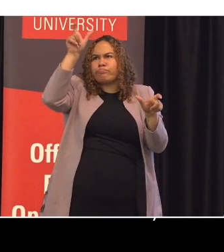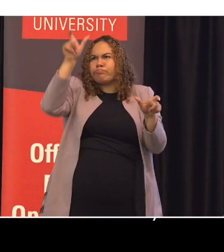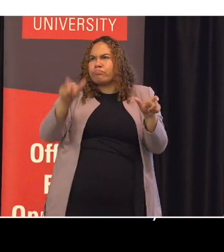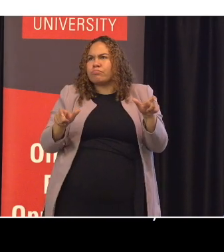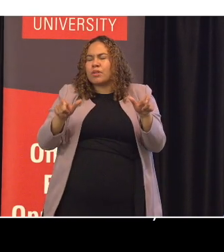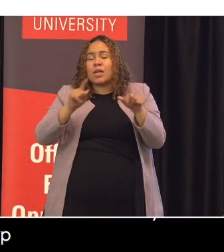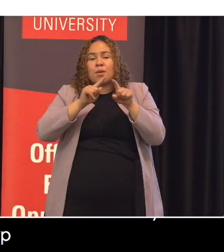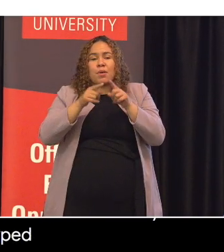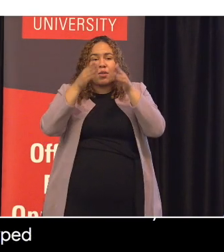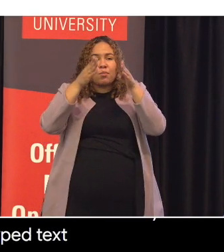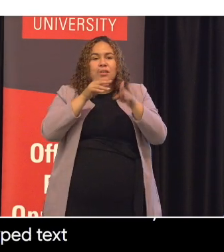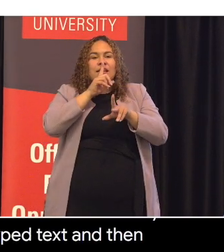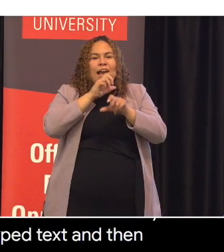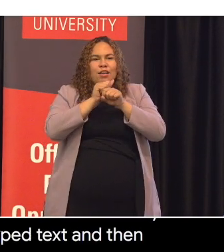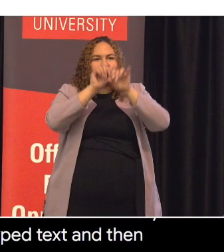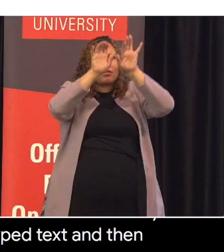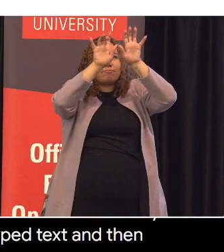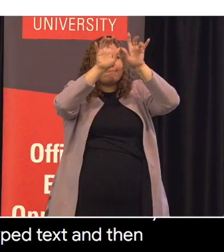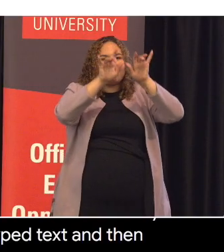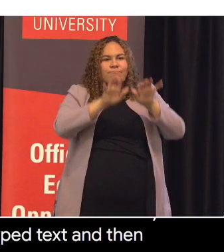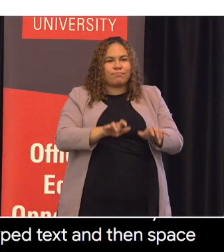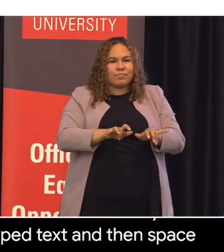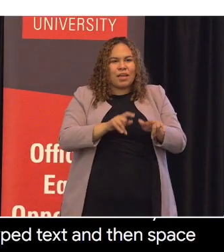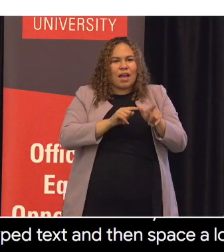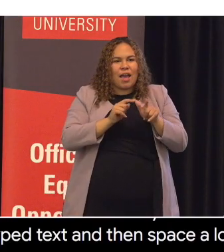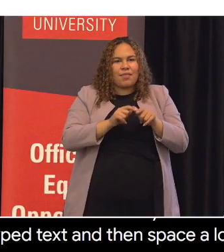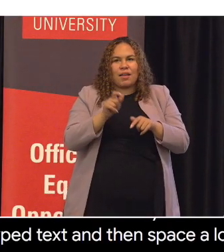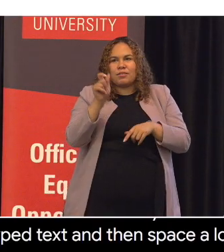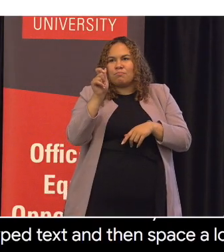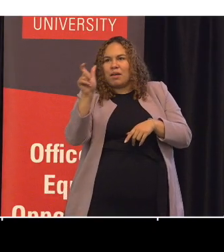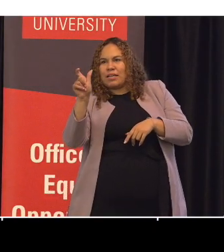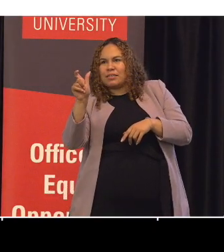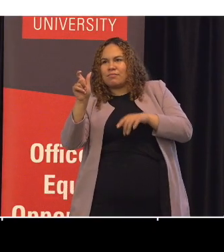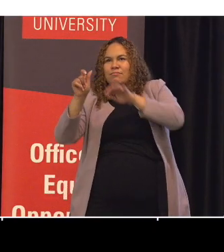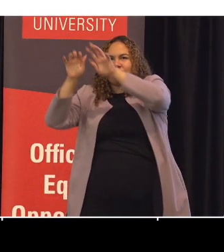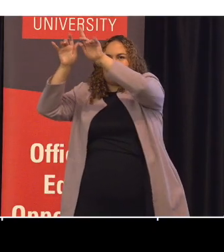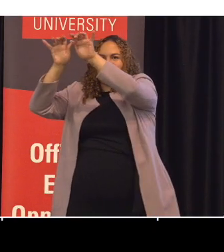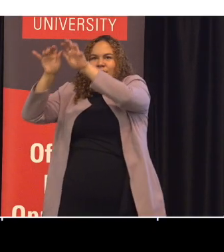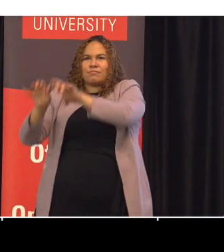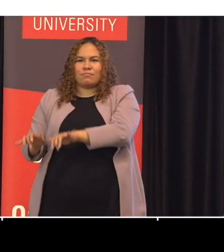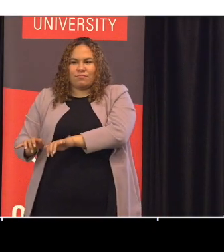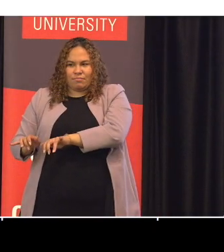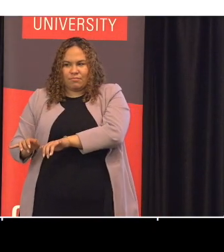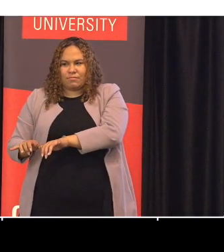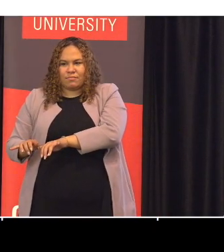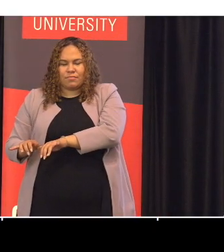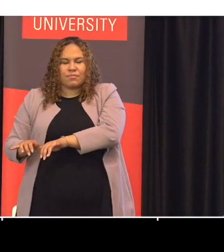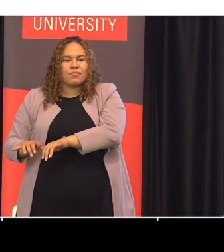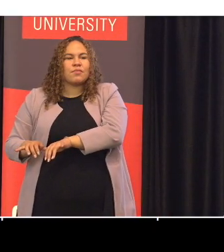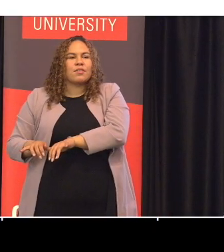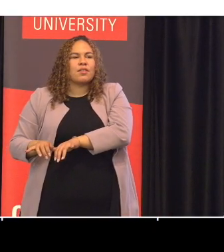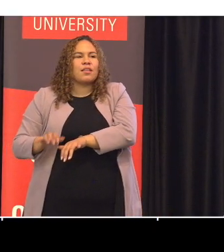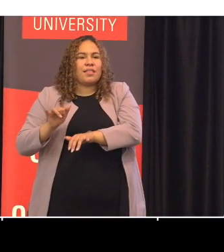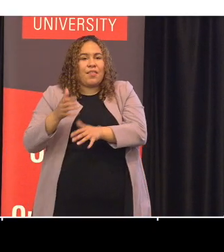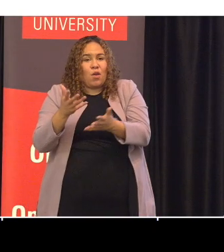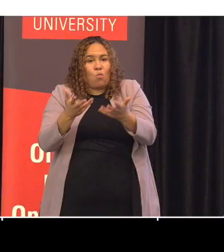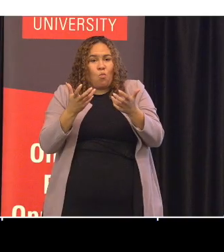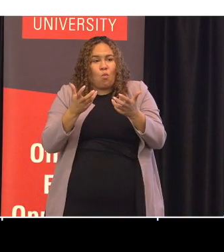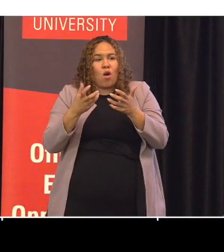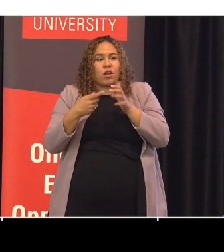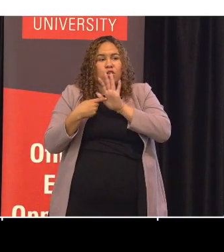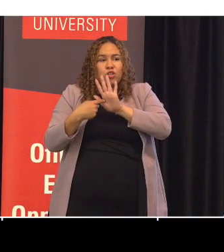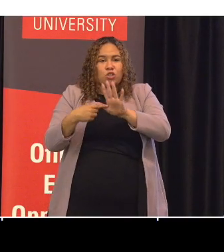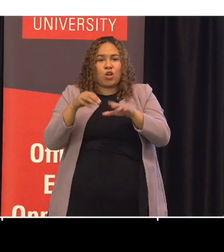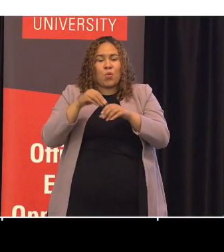actually typed text and then spaced a lot, and then typed the next layer of text that they wanted to appear